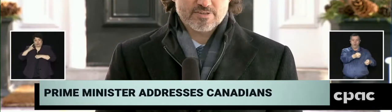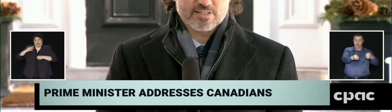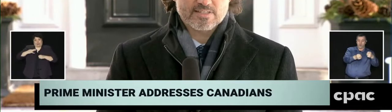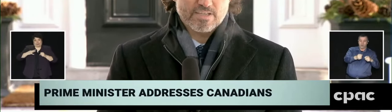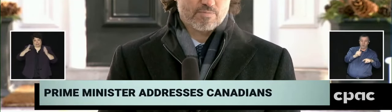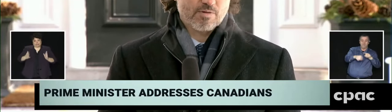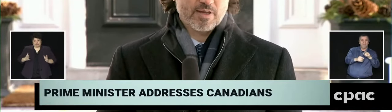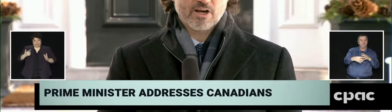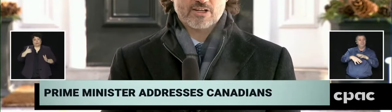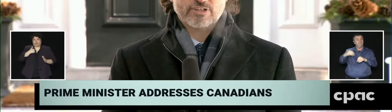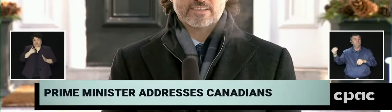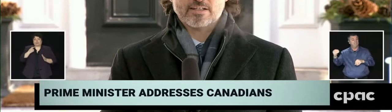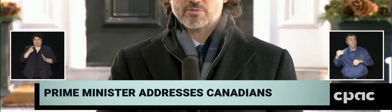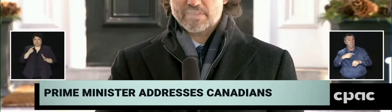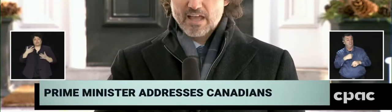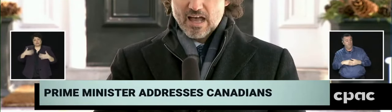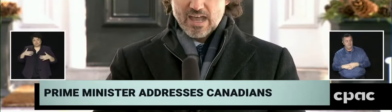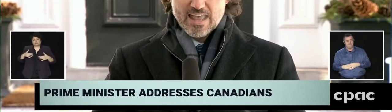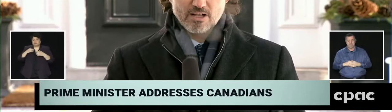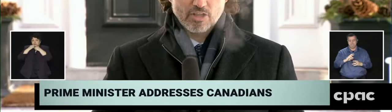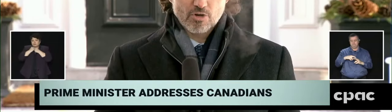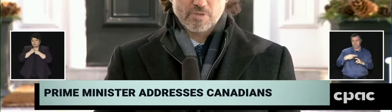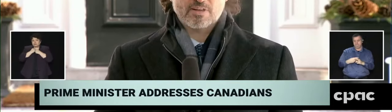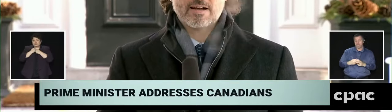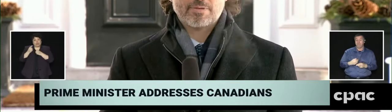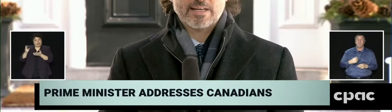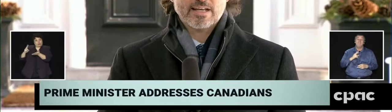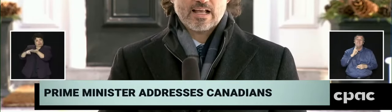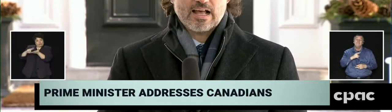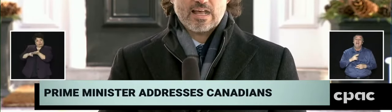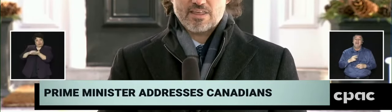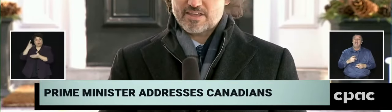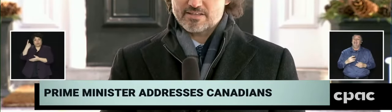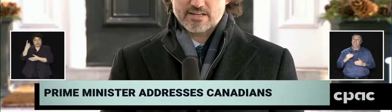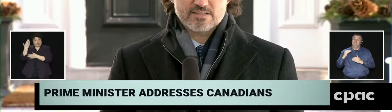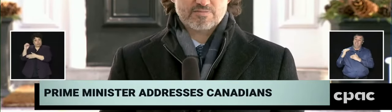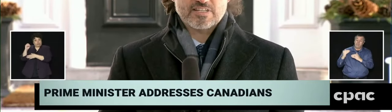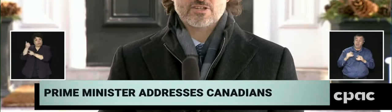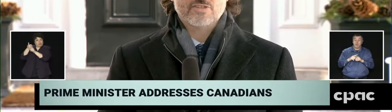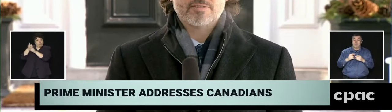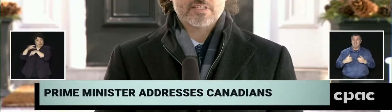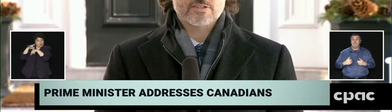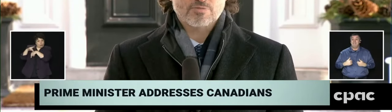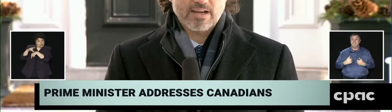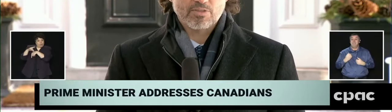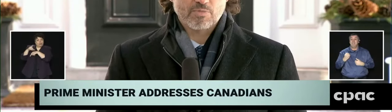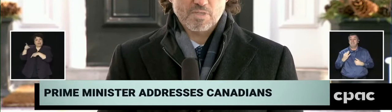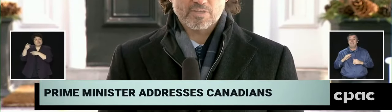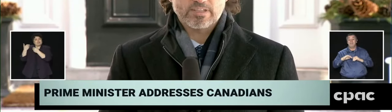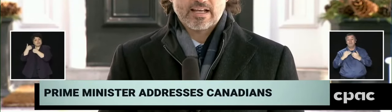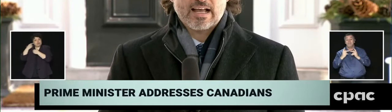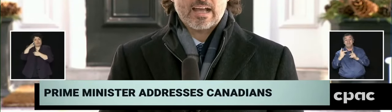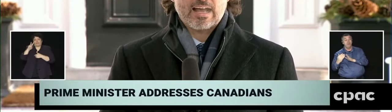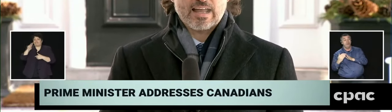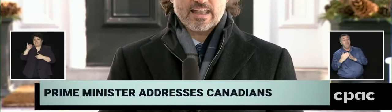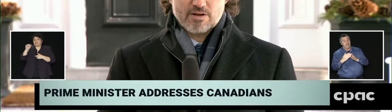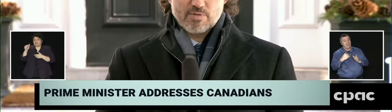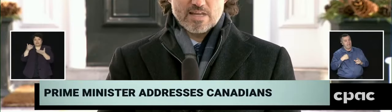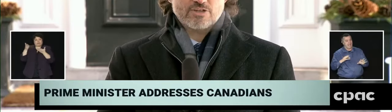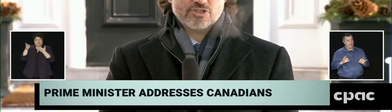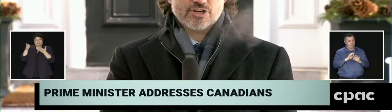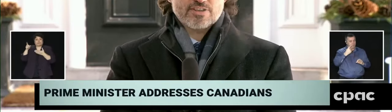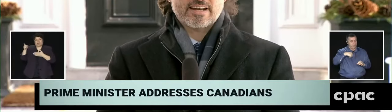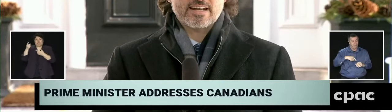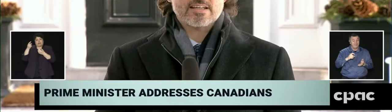extremely seriously. And when we contracted out with a global company that does visa services around the world,